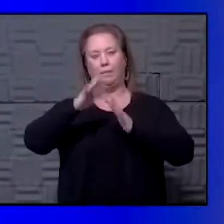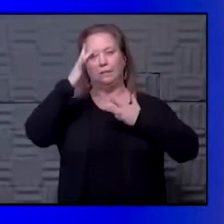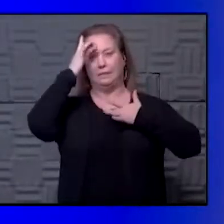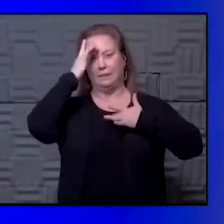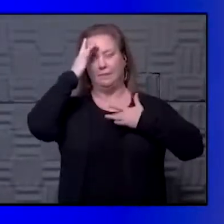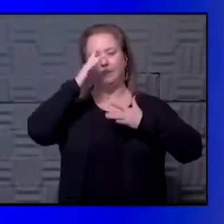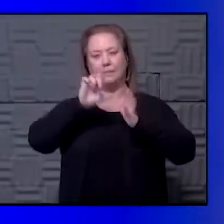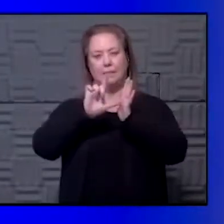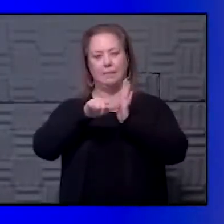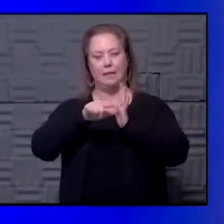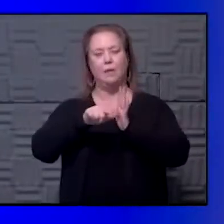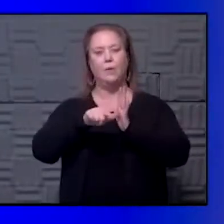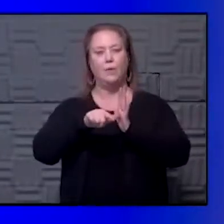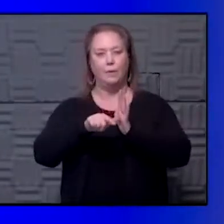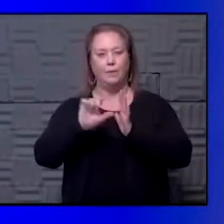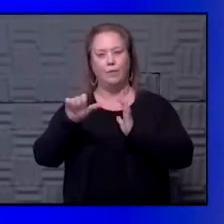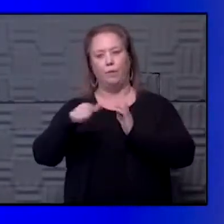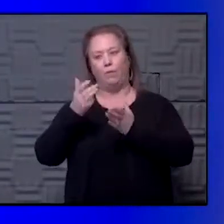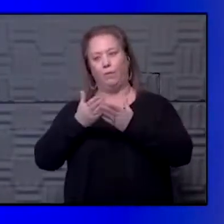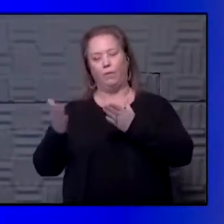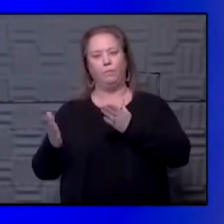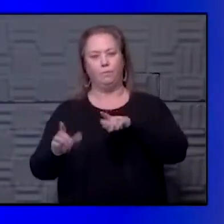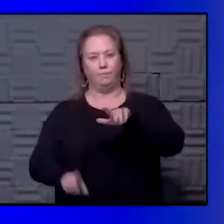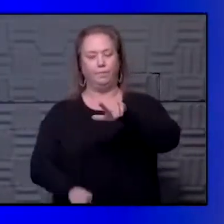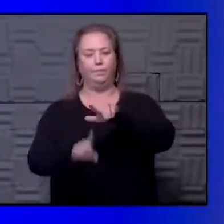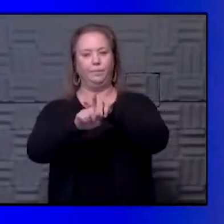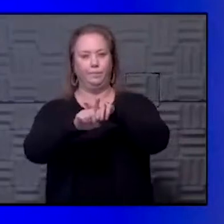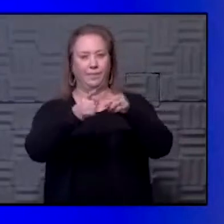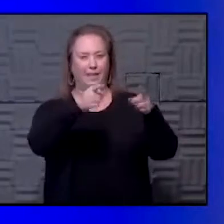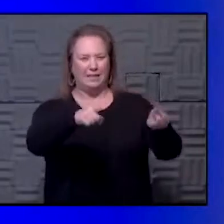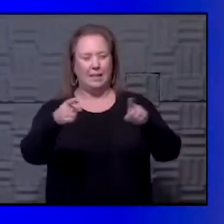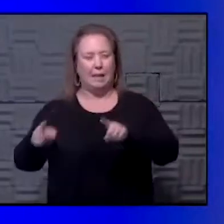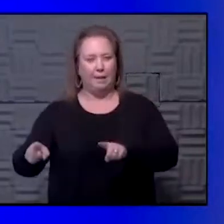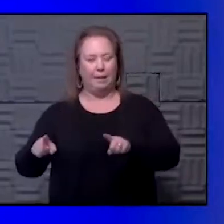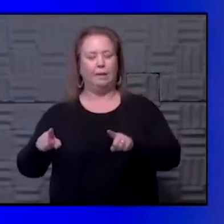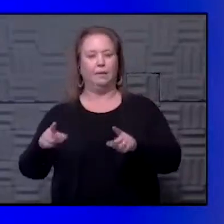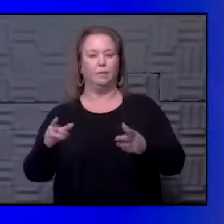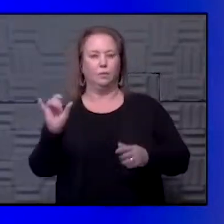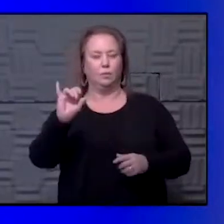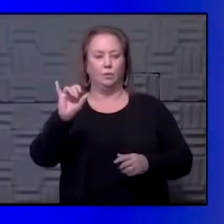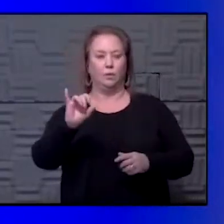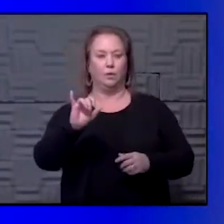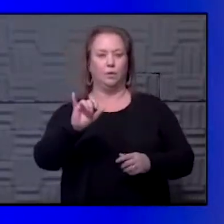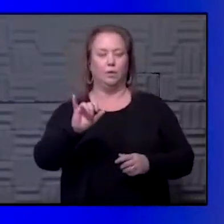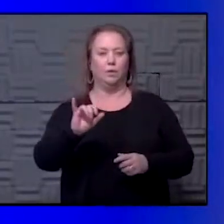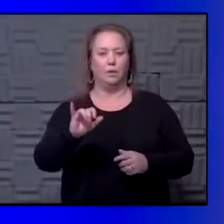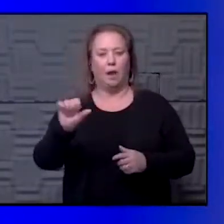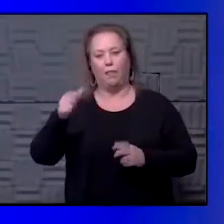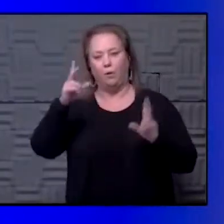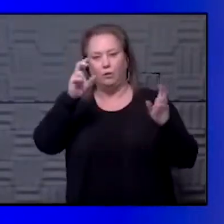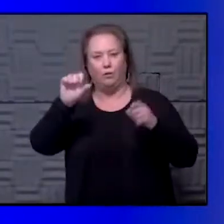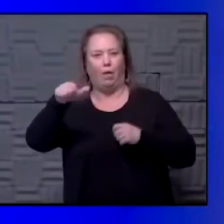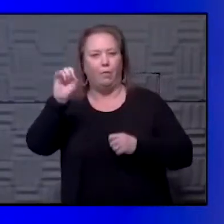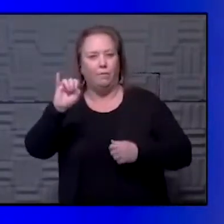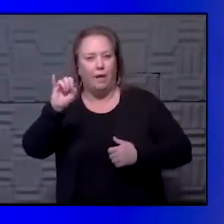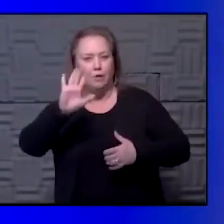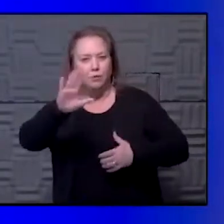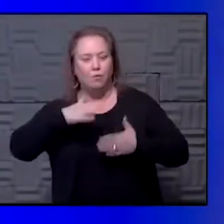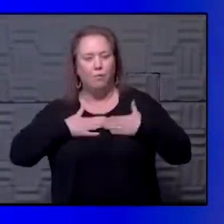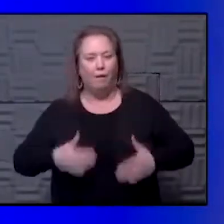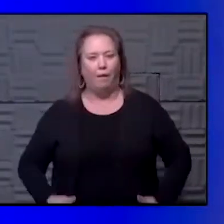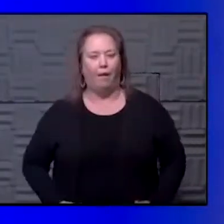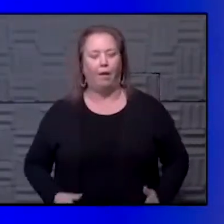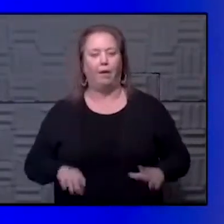on. But there are other things, too, that can be happening and causing those benign problems, other infections.